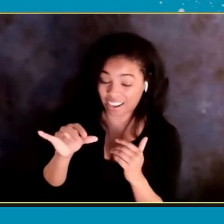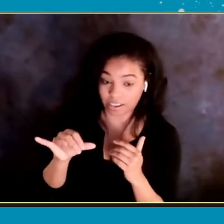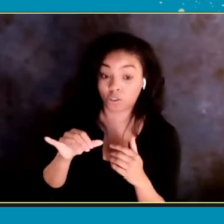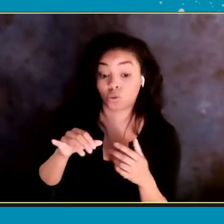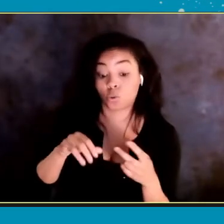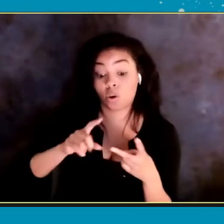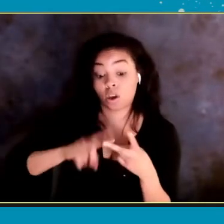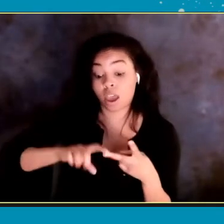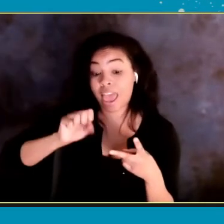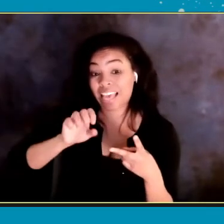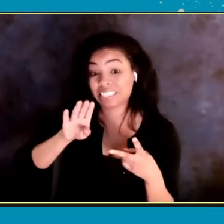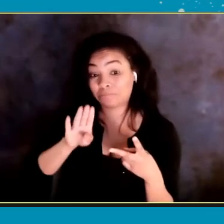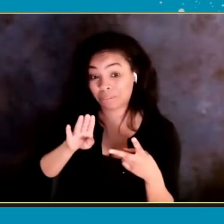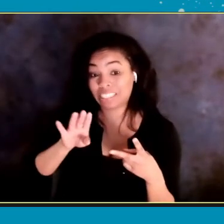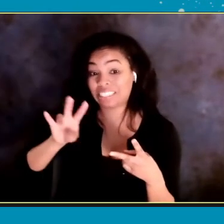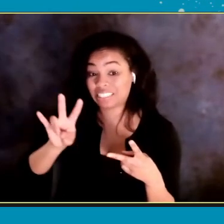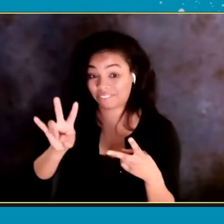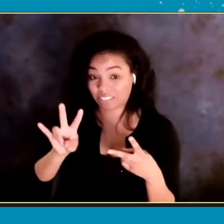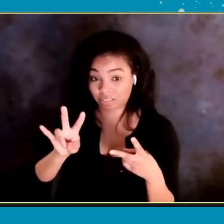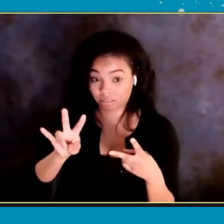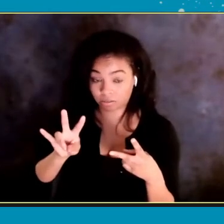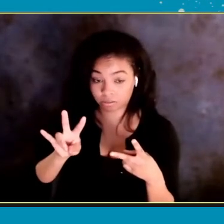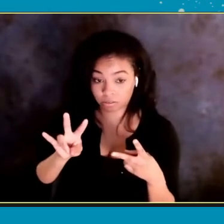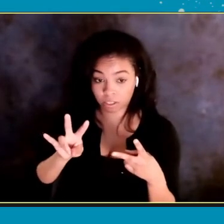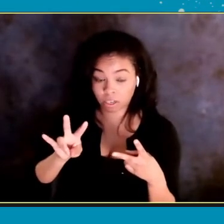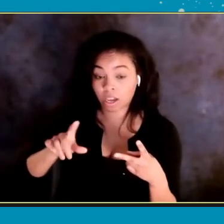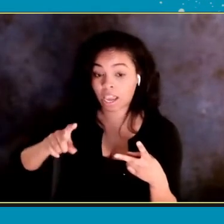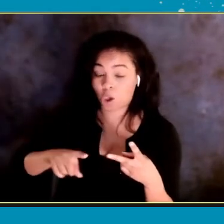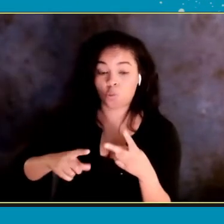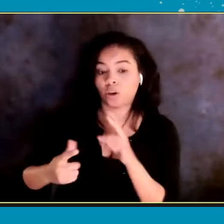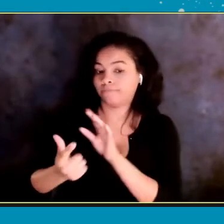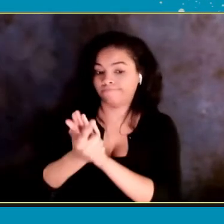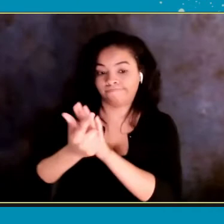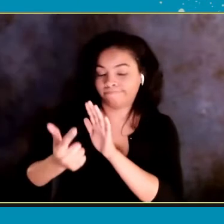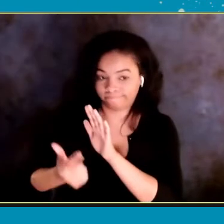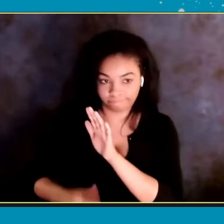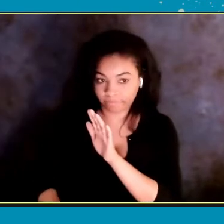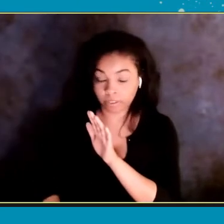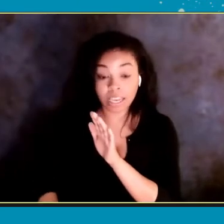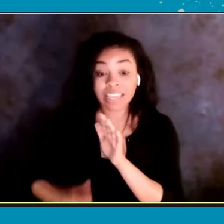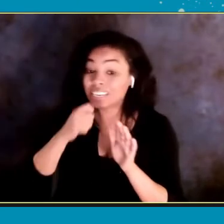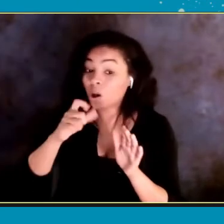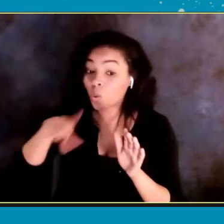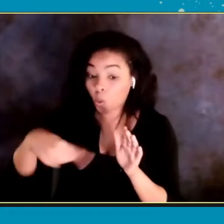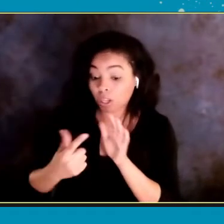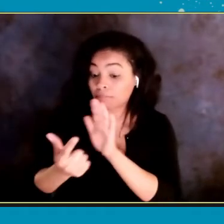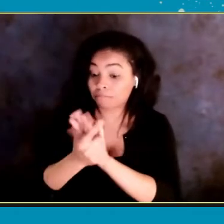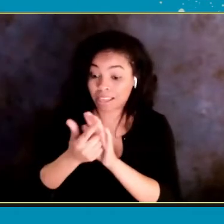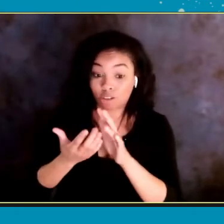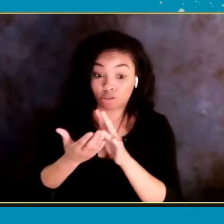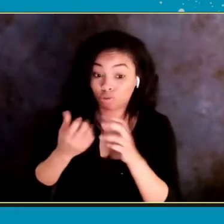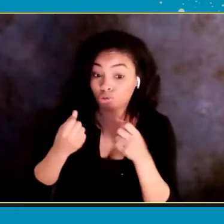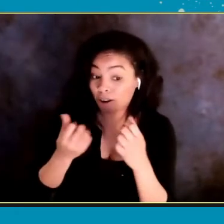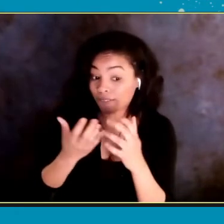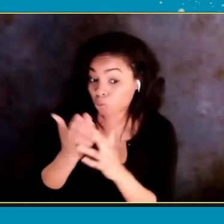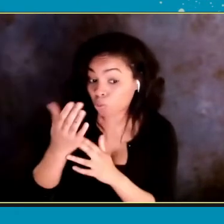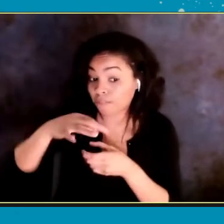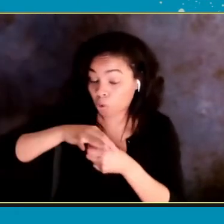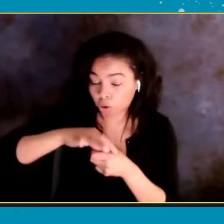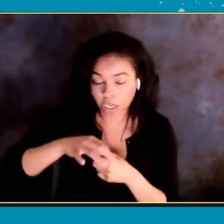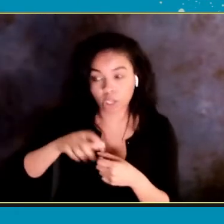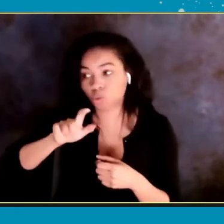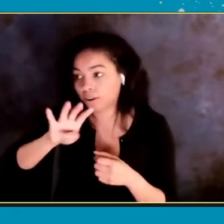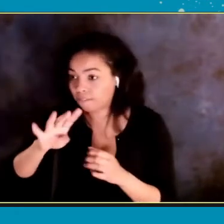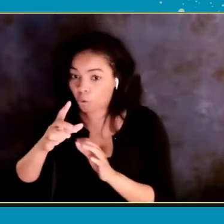the voter measures that we implemented in Harris County and it would ban those things. But not only would it ban drive-through voting, and ban 24-hour